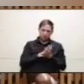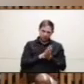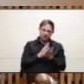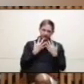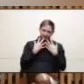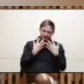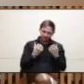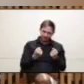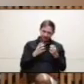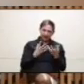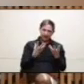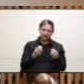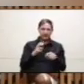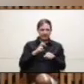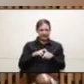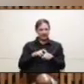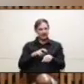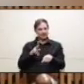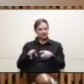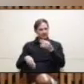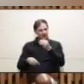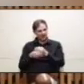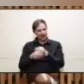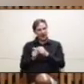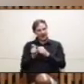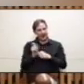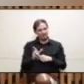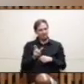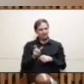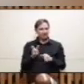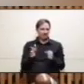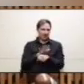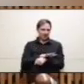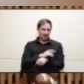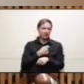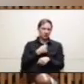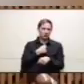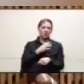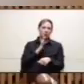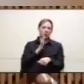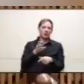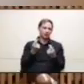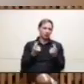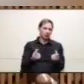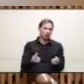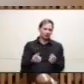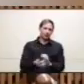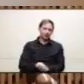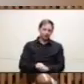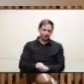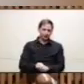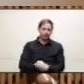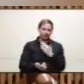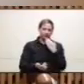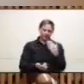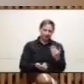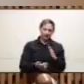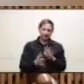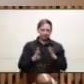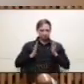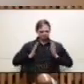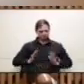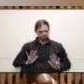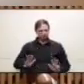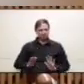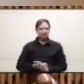had, but they still felt there is that gap that we have. So we concurred with that. Thank you. That's all from my